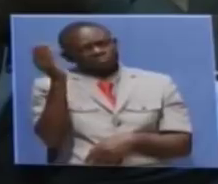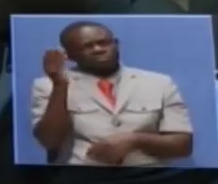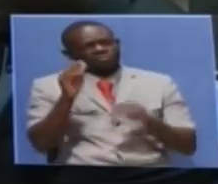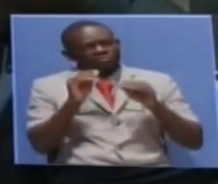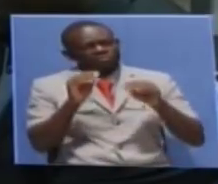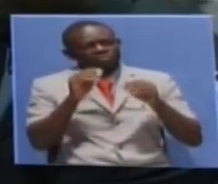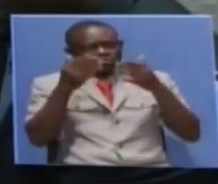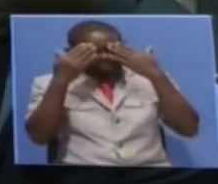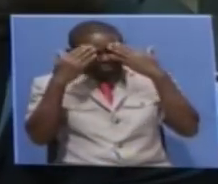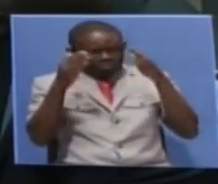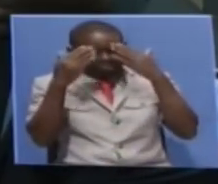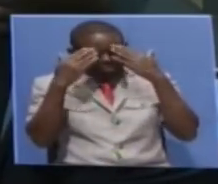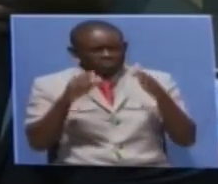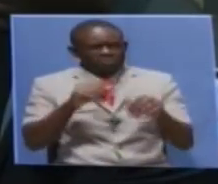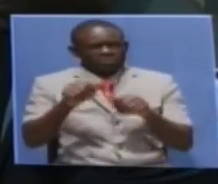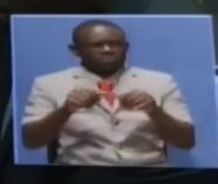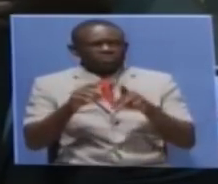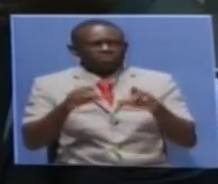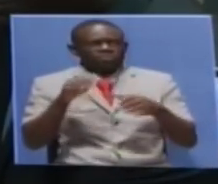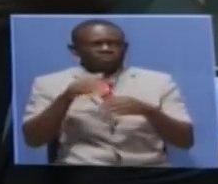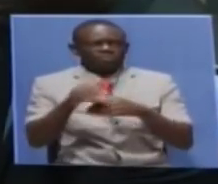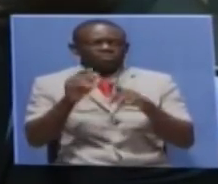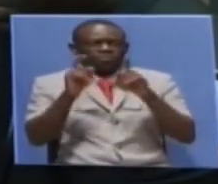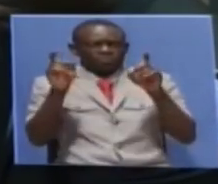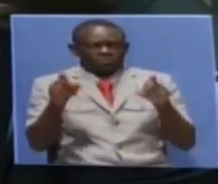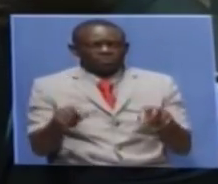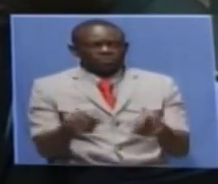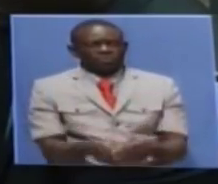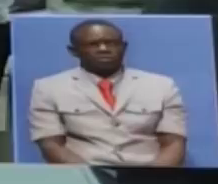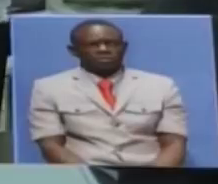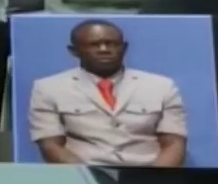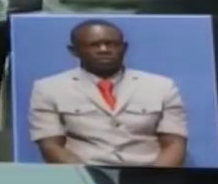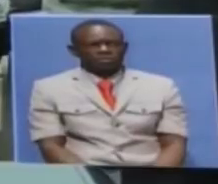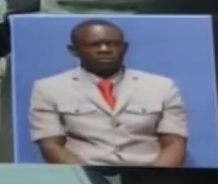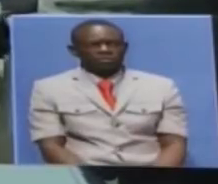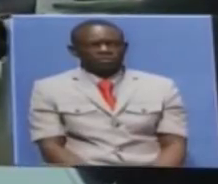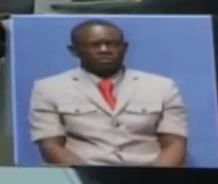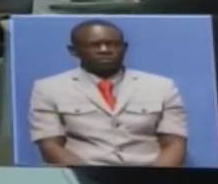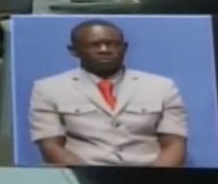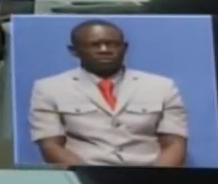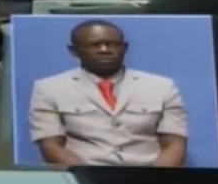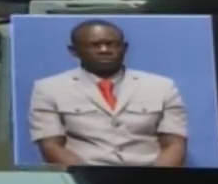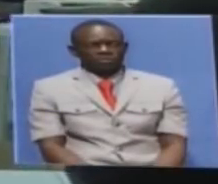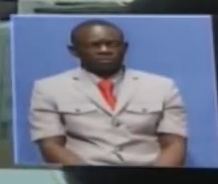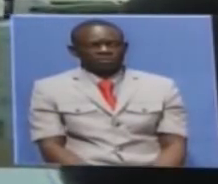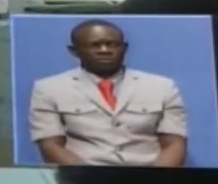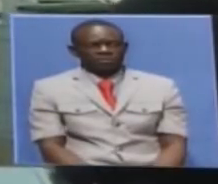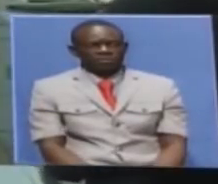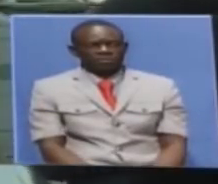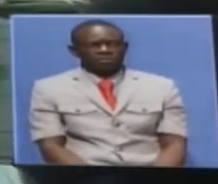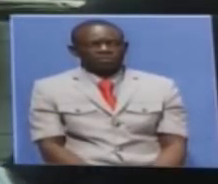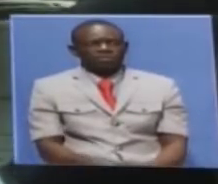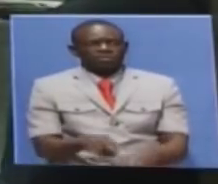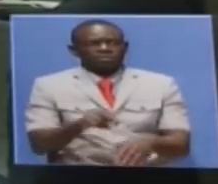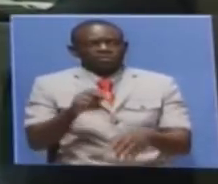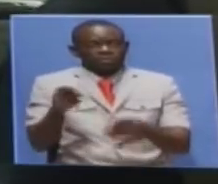make payments against the invitation to treat, so that we can be able to produce your titles. The National Land Titling Program